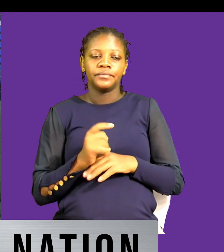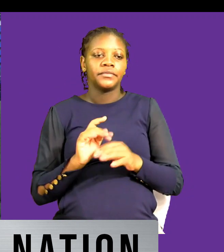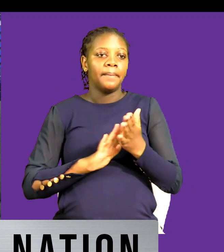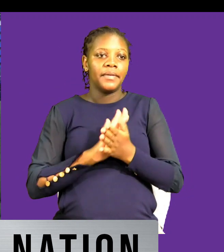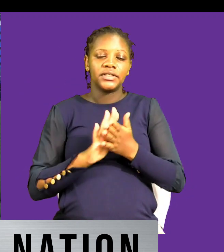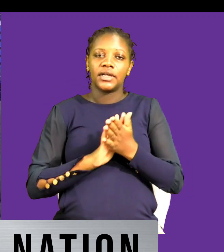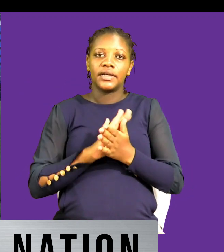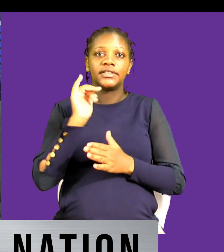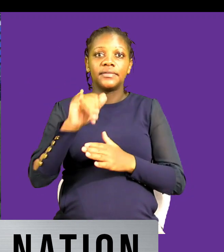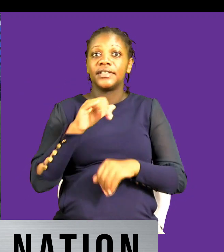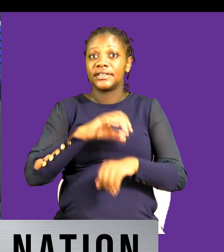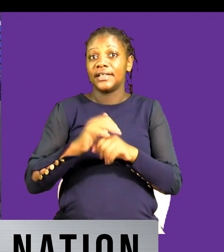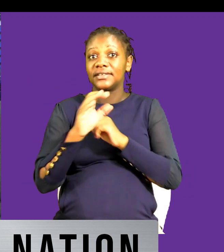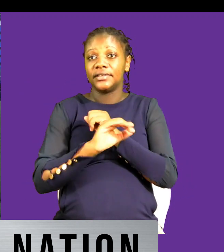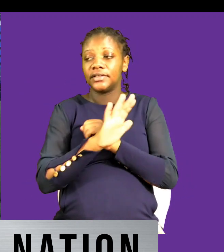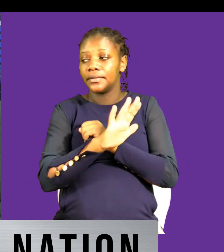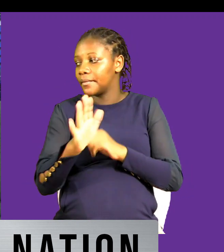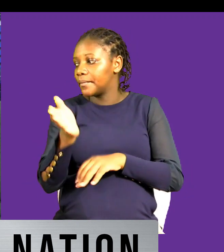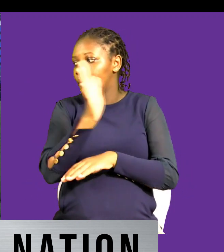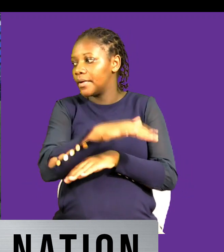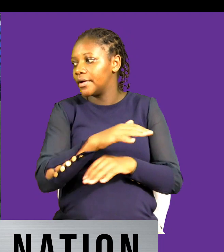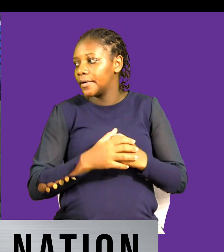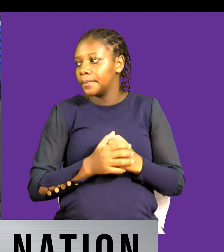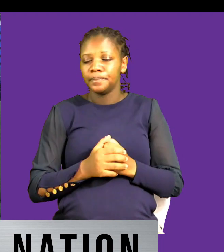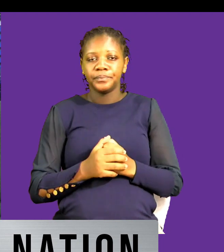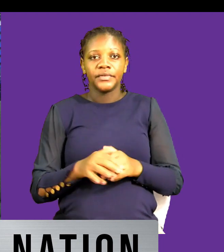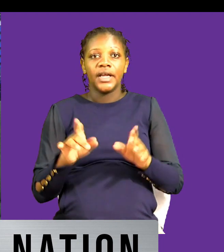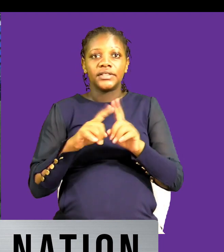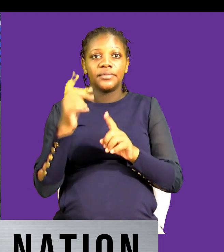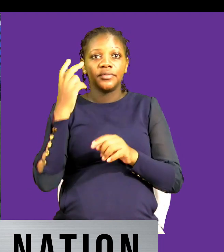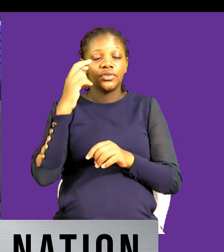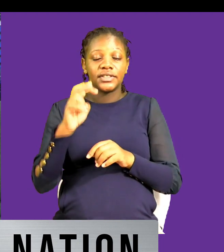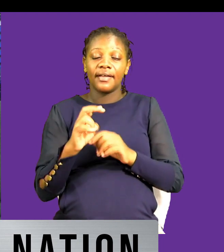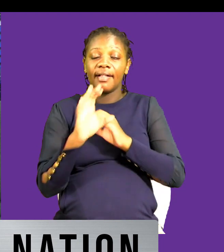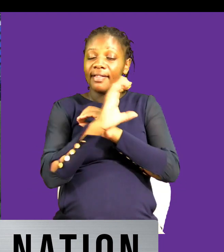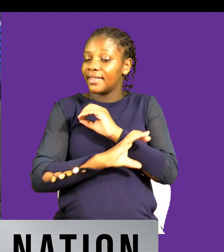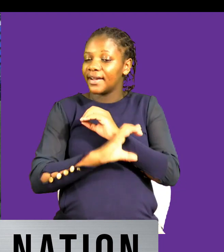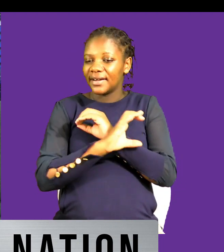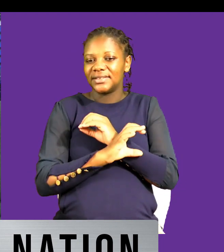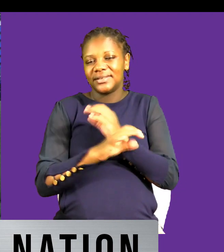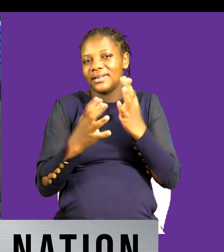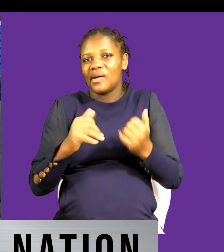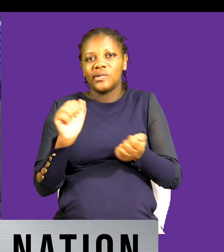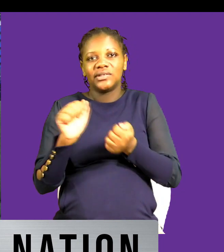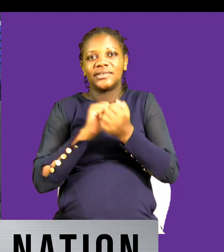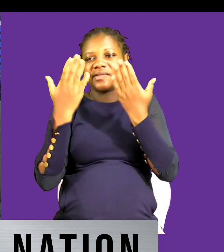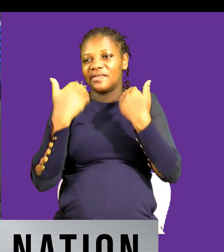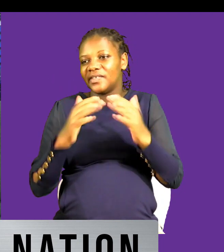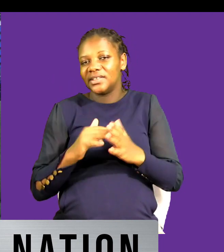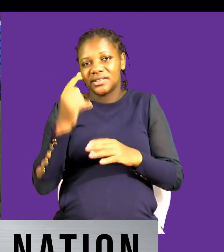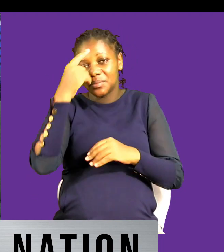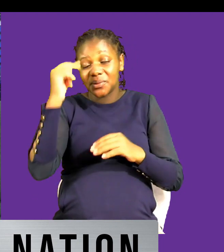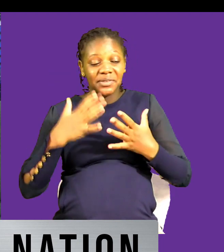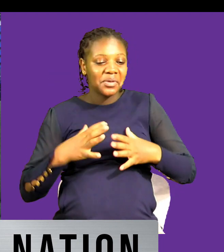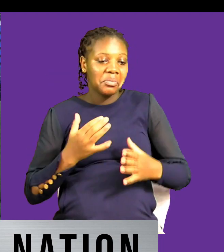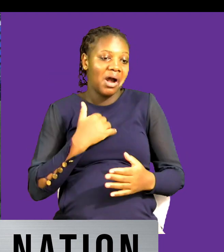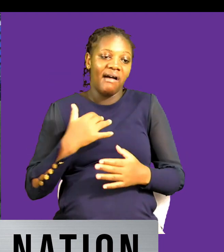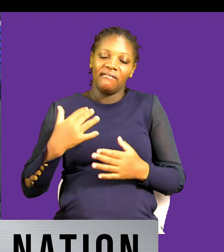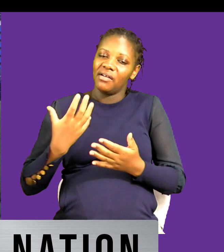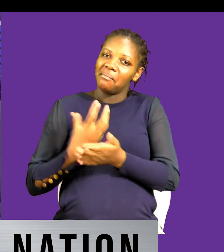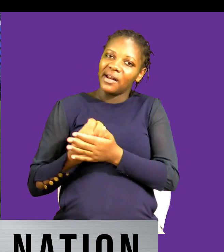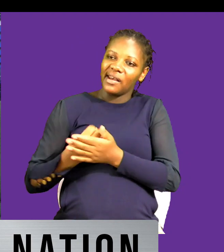because the country has been lost to this question of people who have money and can basically buy their way into power and buy